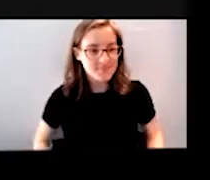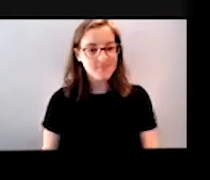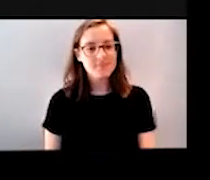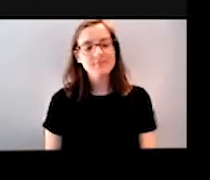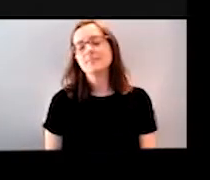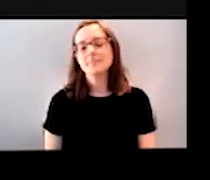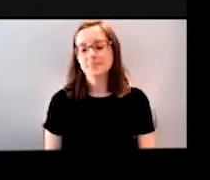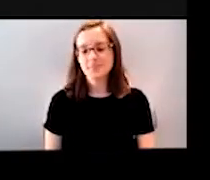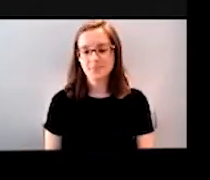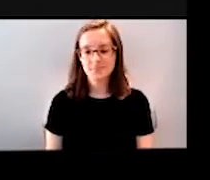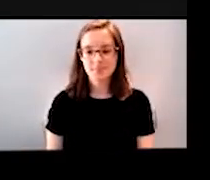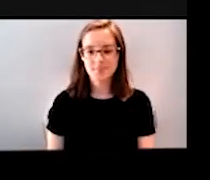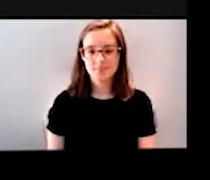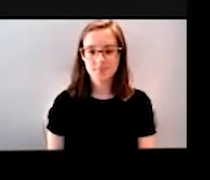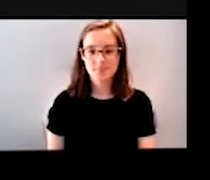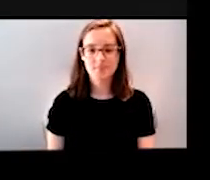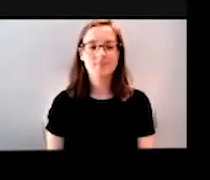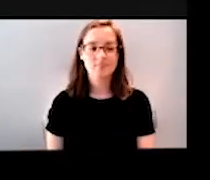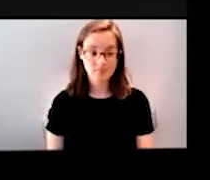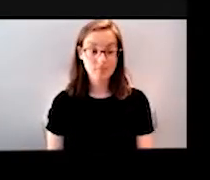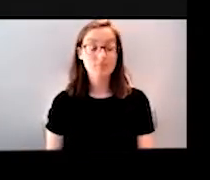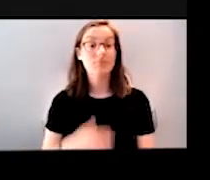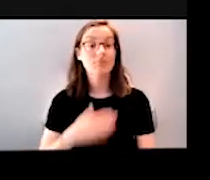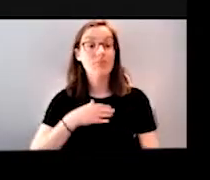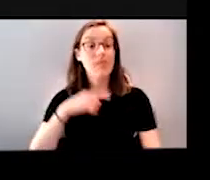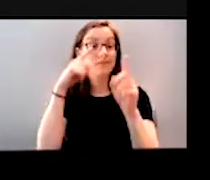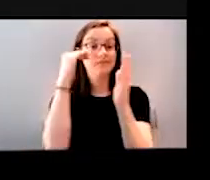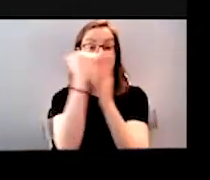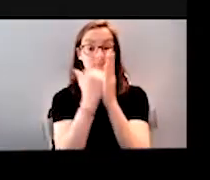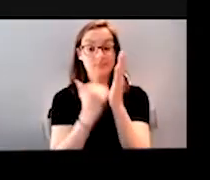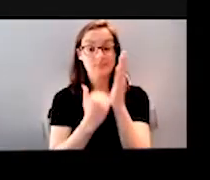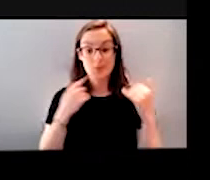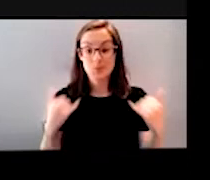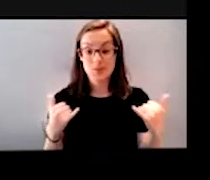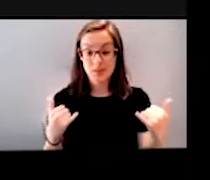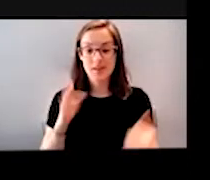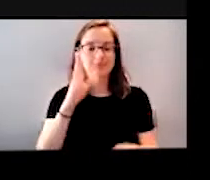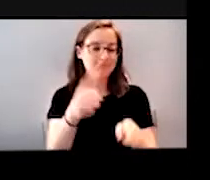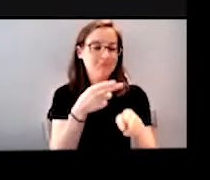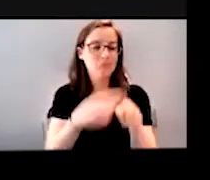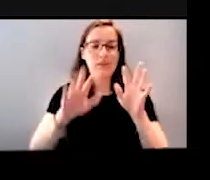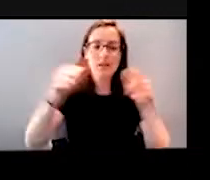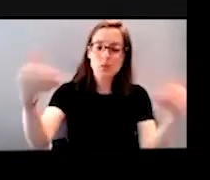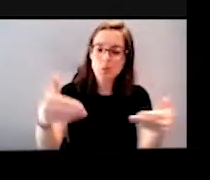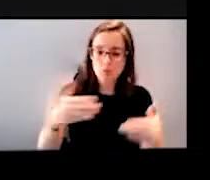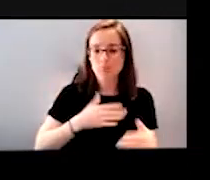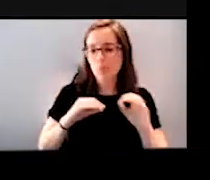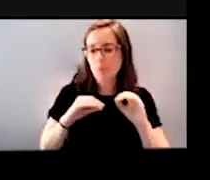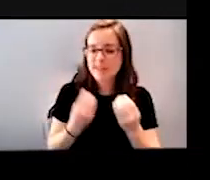All right. So the agenda will be a quick introduction to Healthcare for All and what we